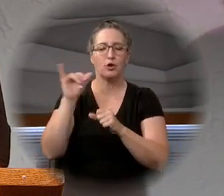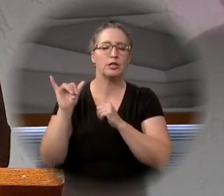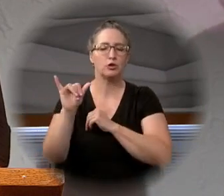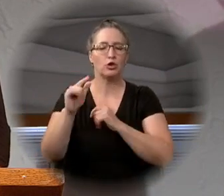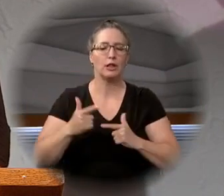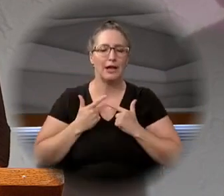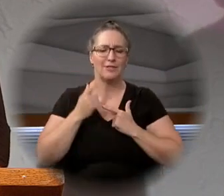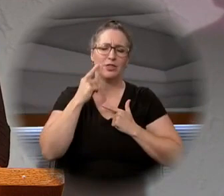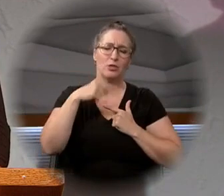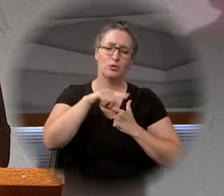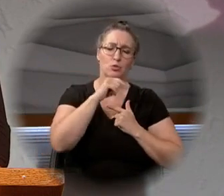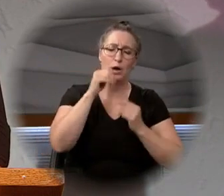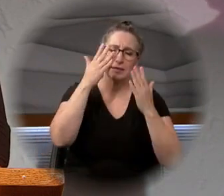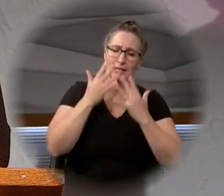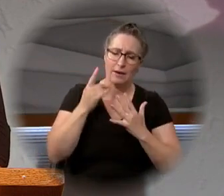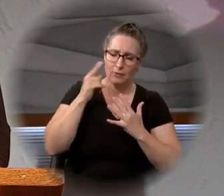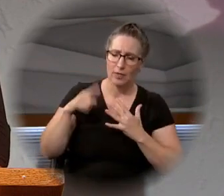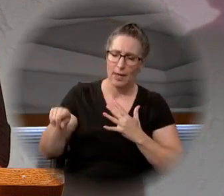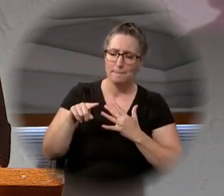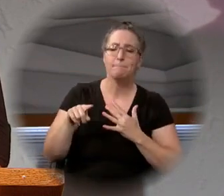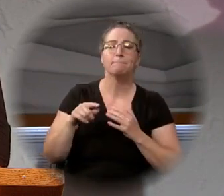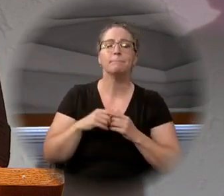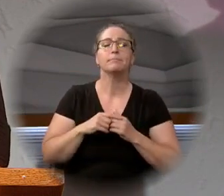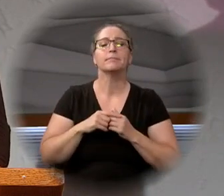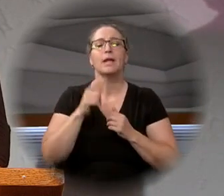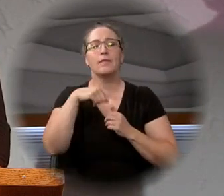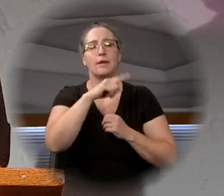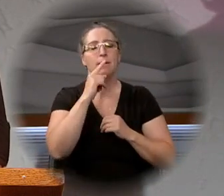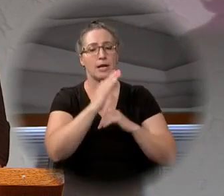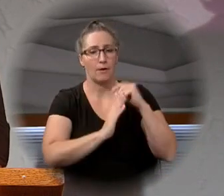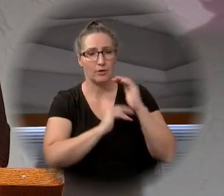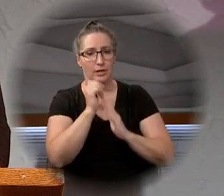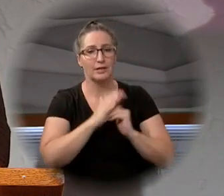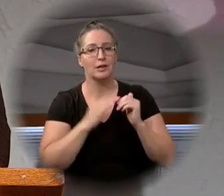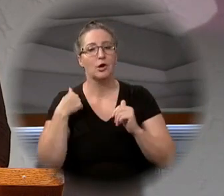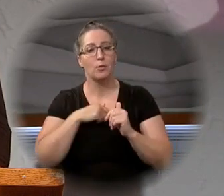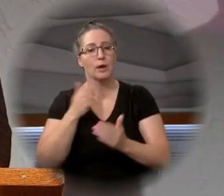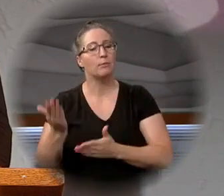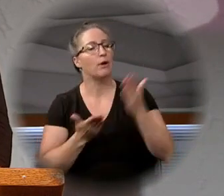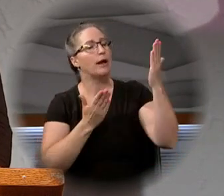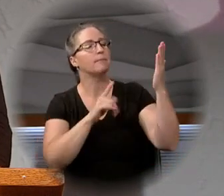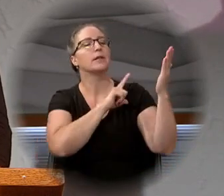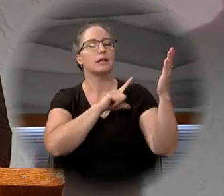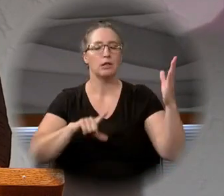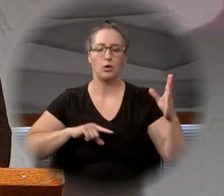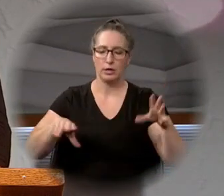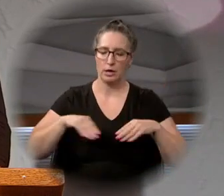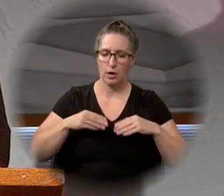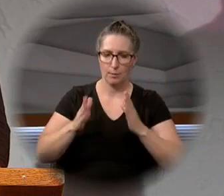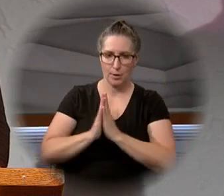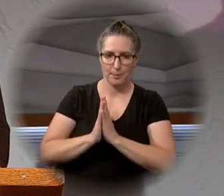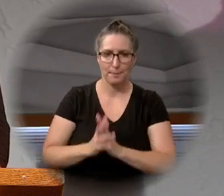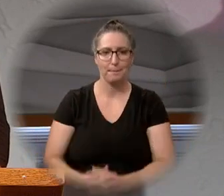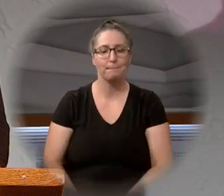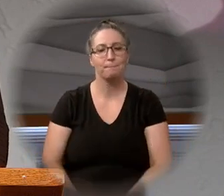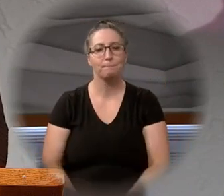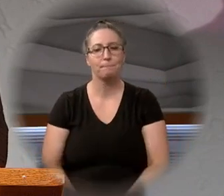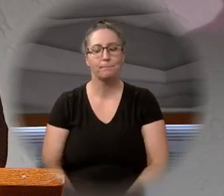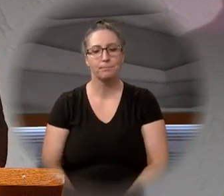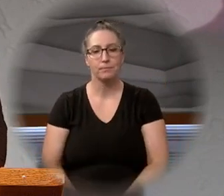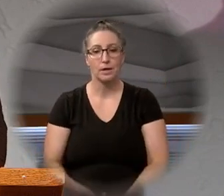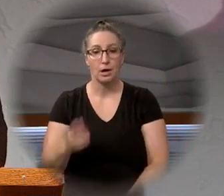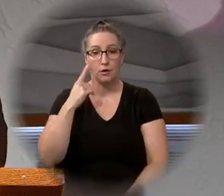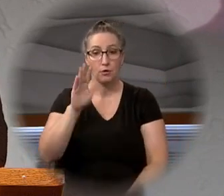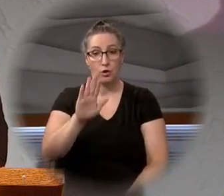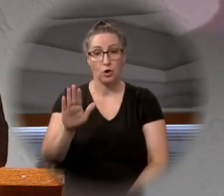mourn their loss be comforted. We pray to the Lord. Lord, hear our prayer. For